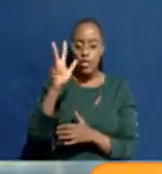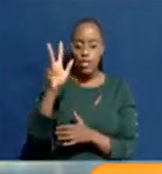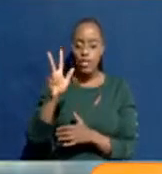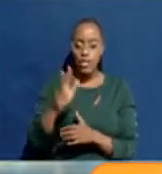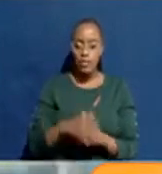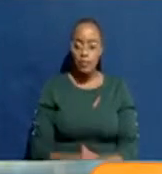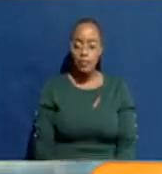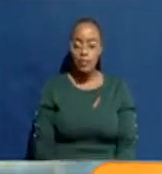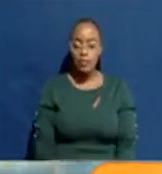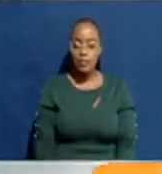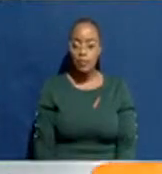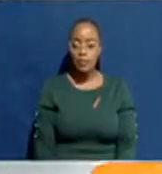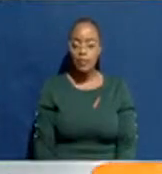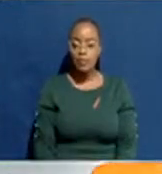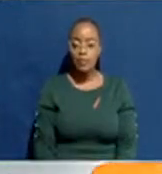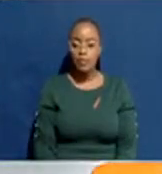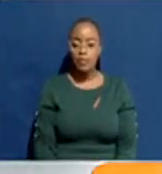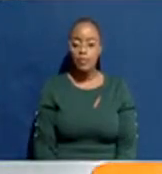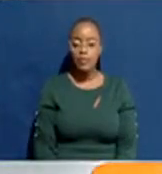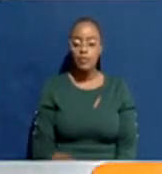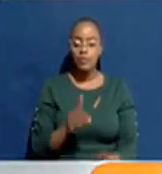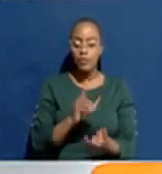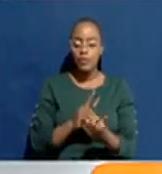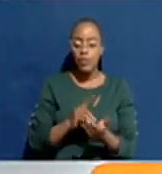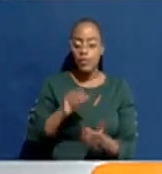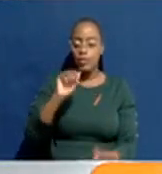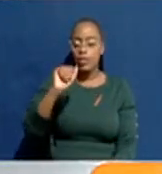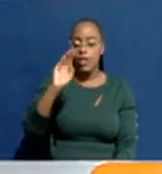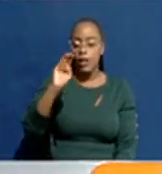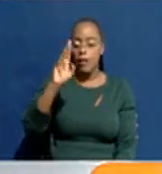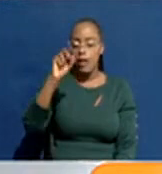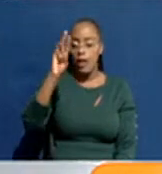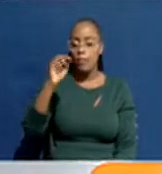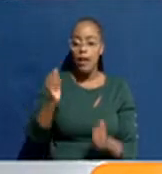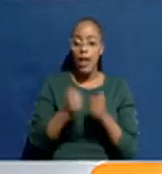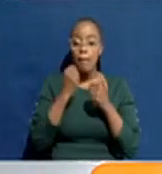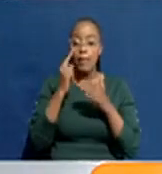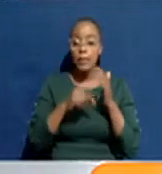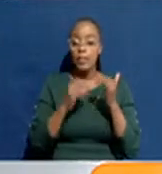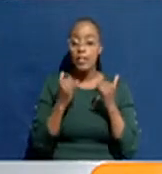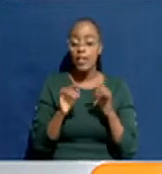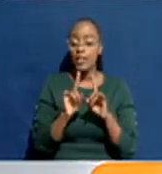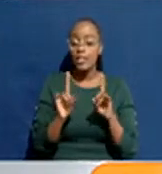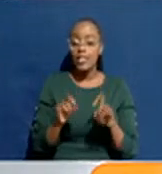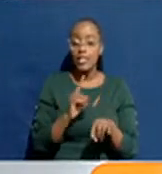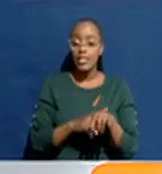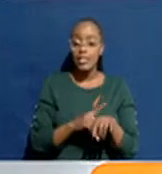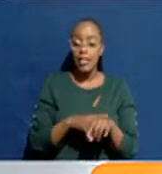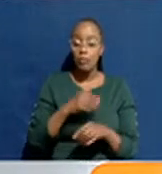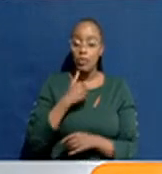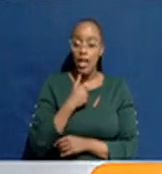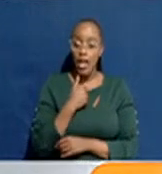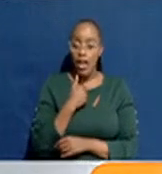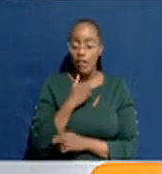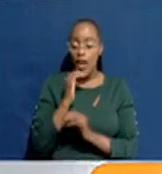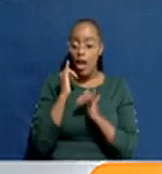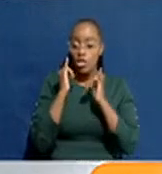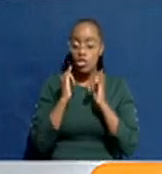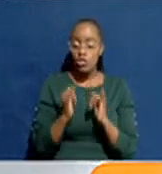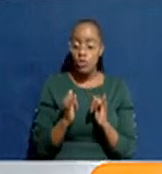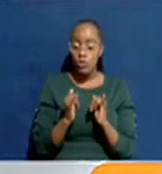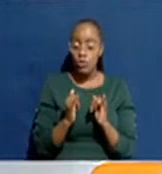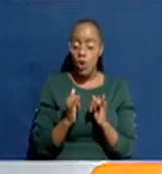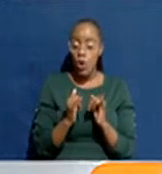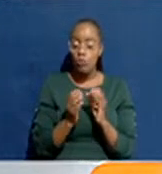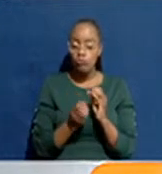2023. Okay. Dr. Abraham, so what should happen when you have a new source